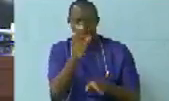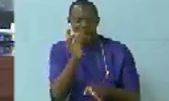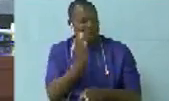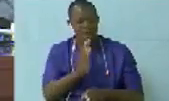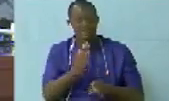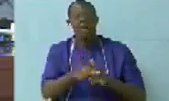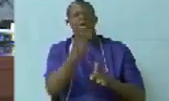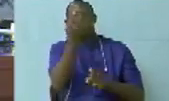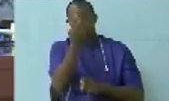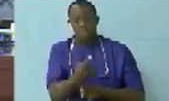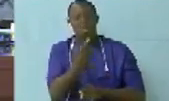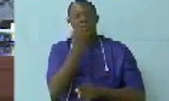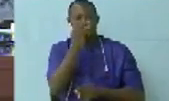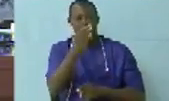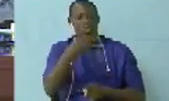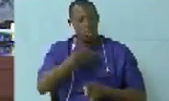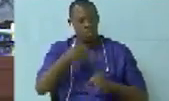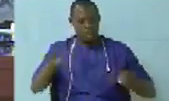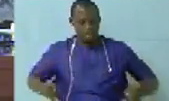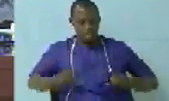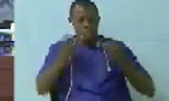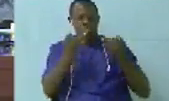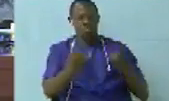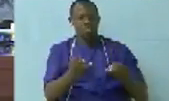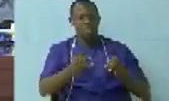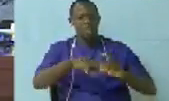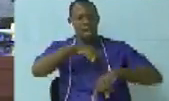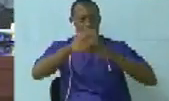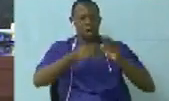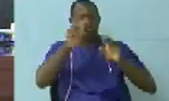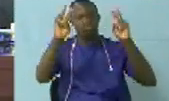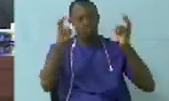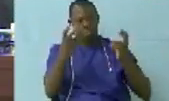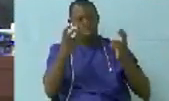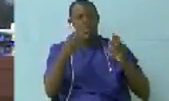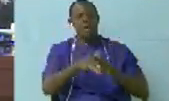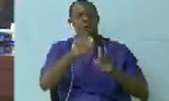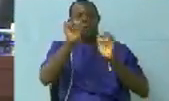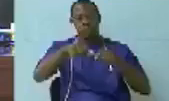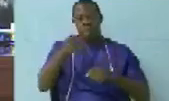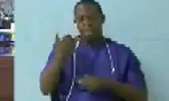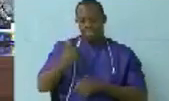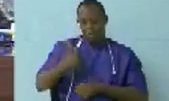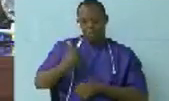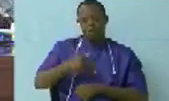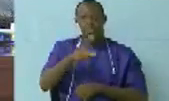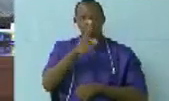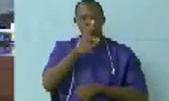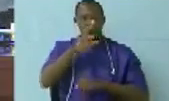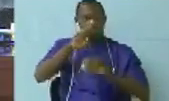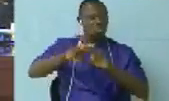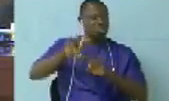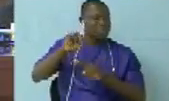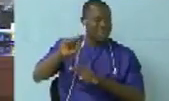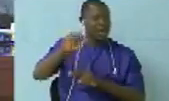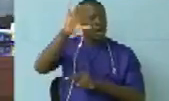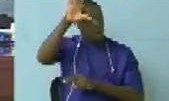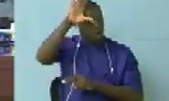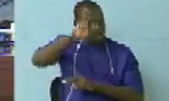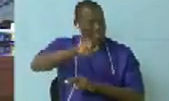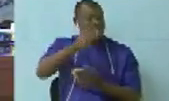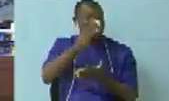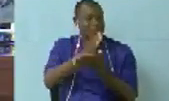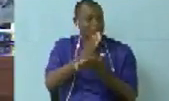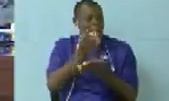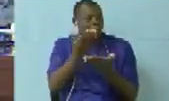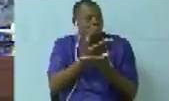say this in order to give an introduction to the topic so that the people would understand exactly why